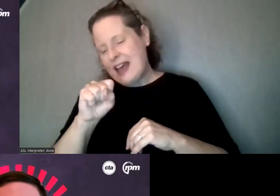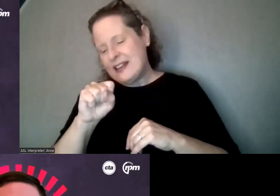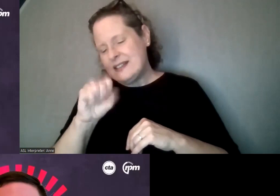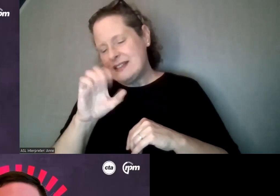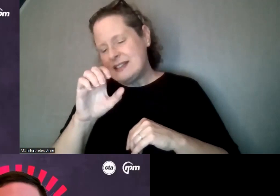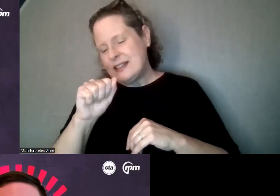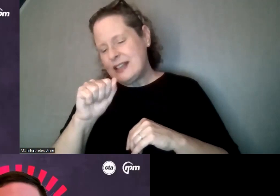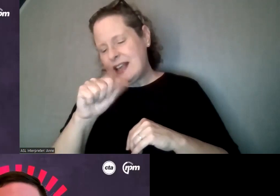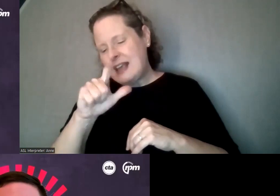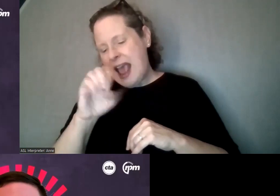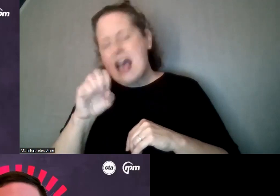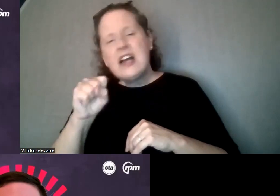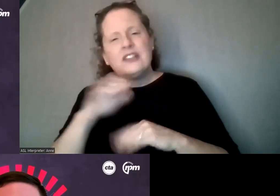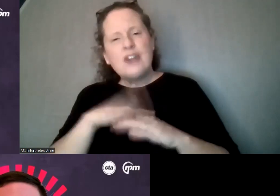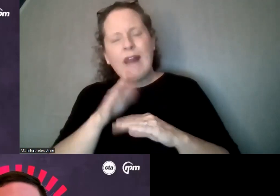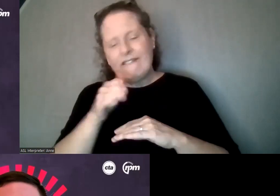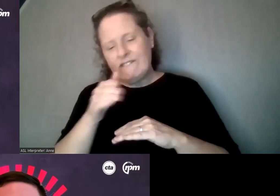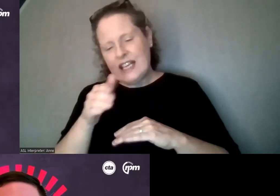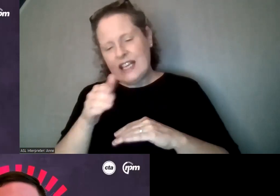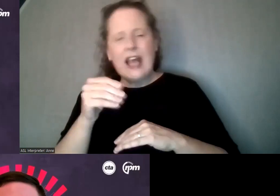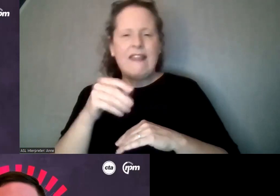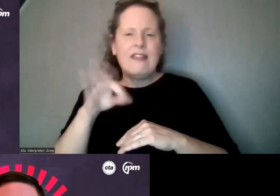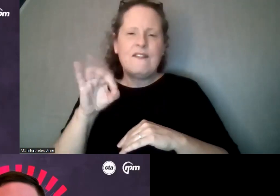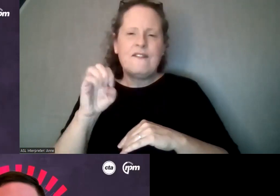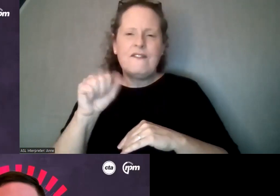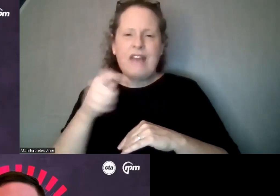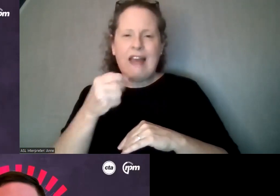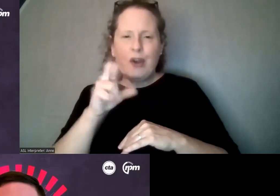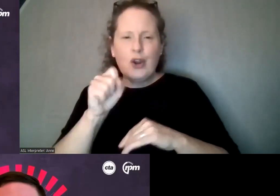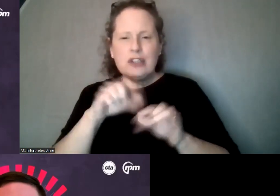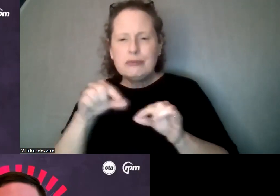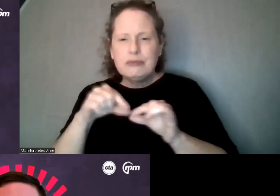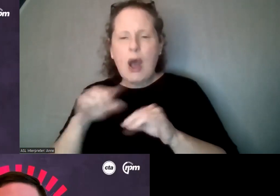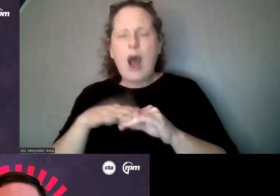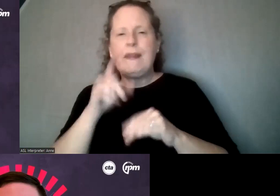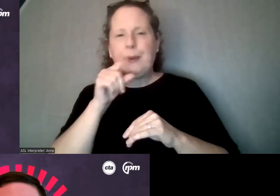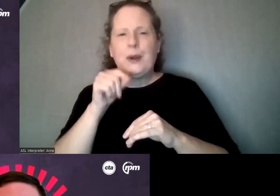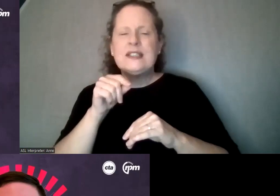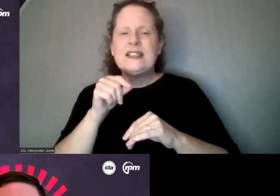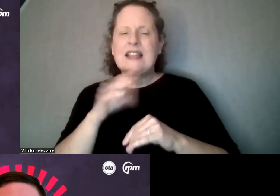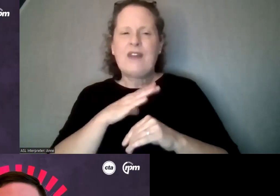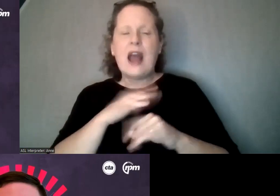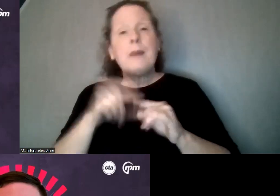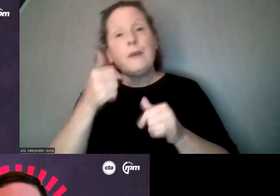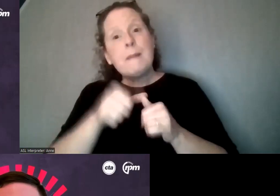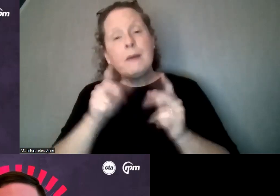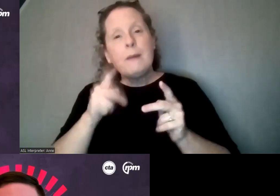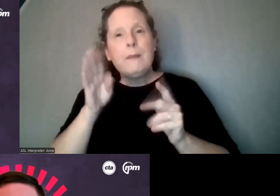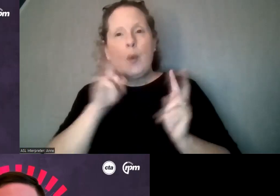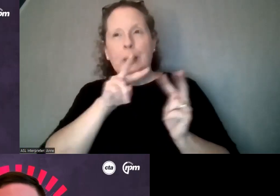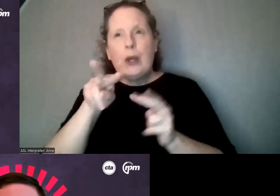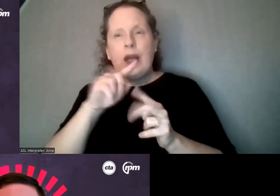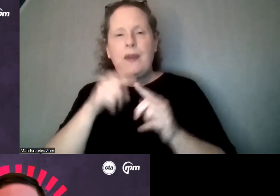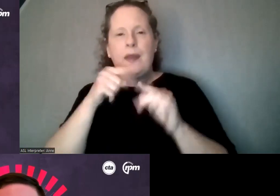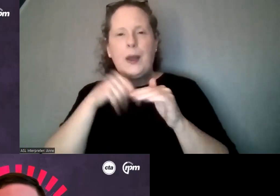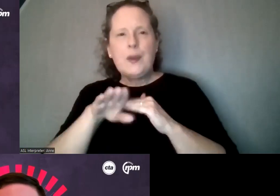fine. But just remember that people will be looking at it as they go into the L